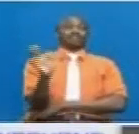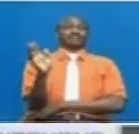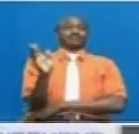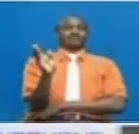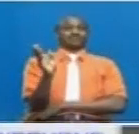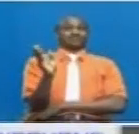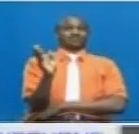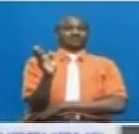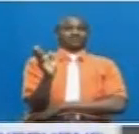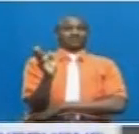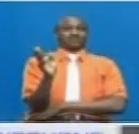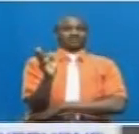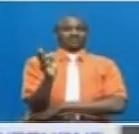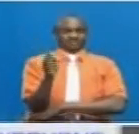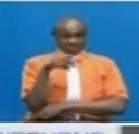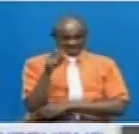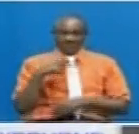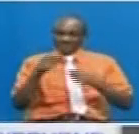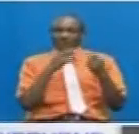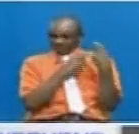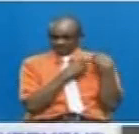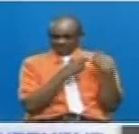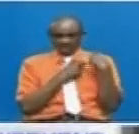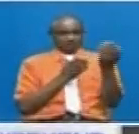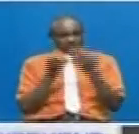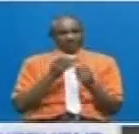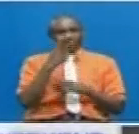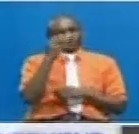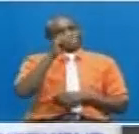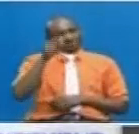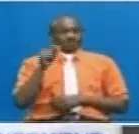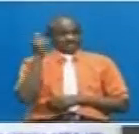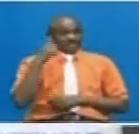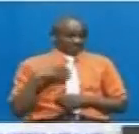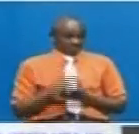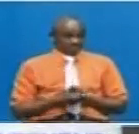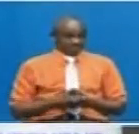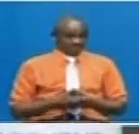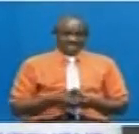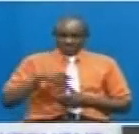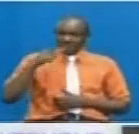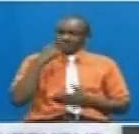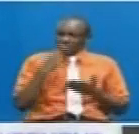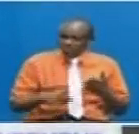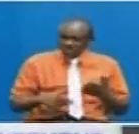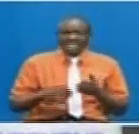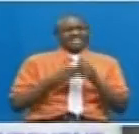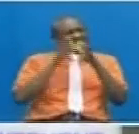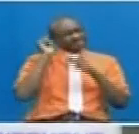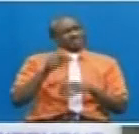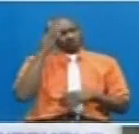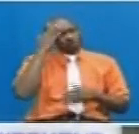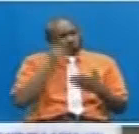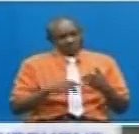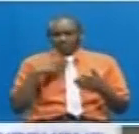mm-hmm. with a mandate to serve 40 million Kenyans. Ababu says it is high time that leaders realize that people